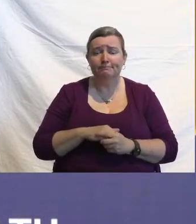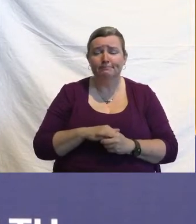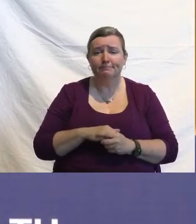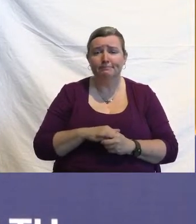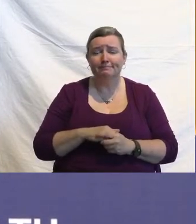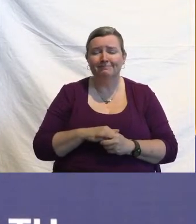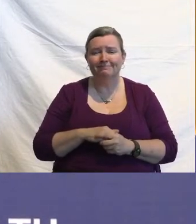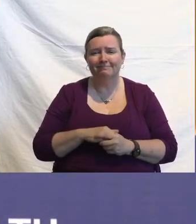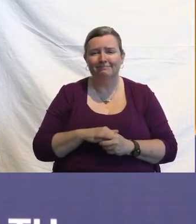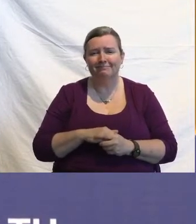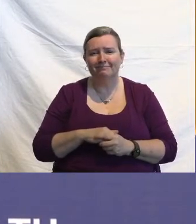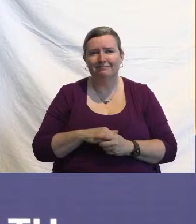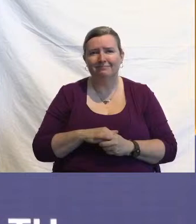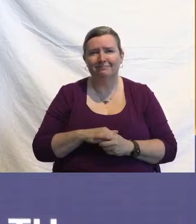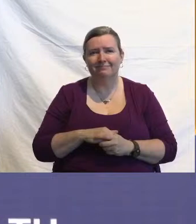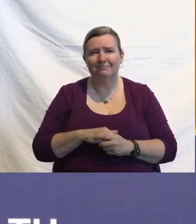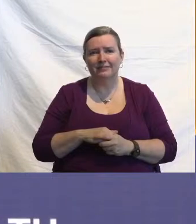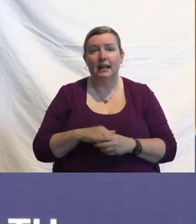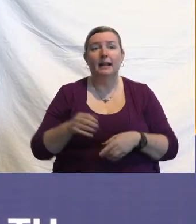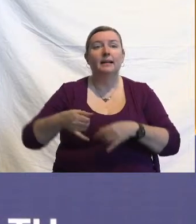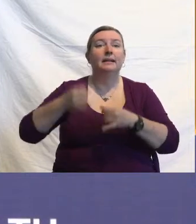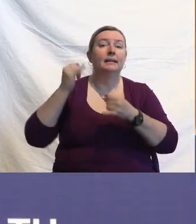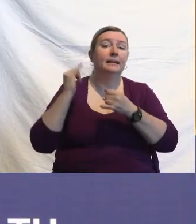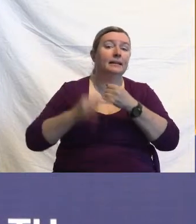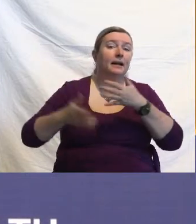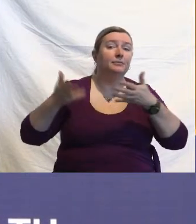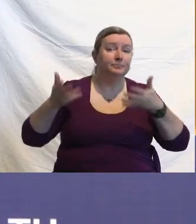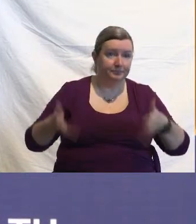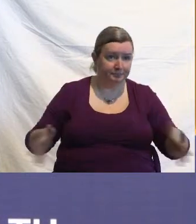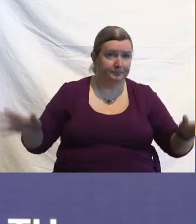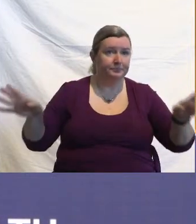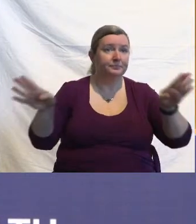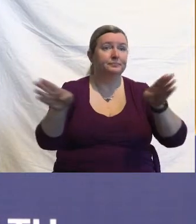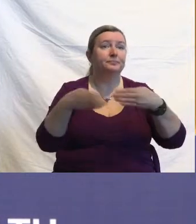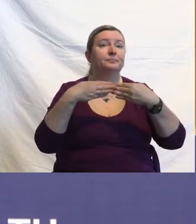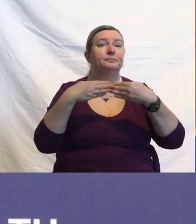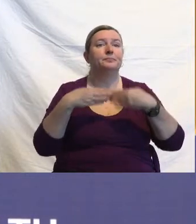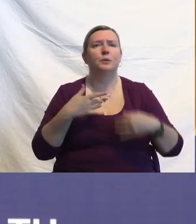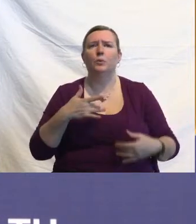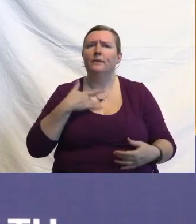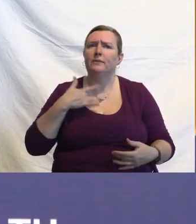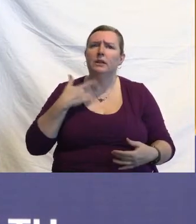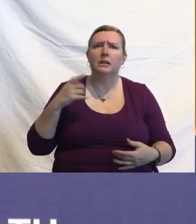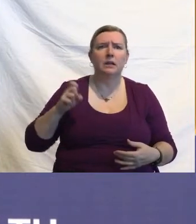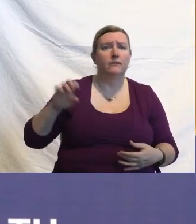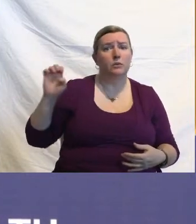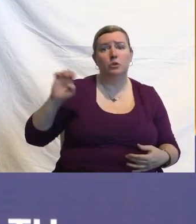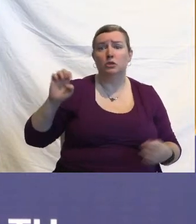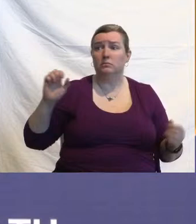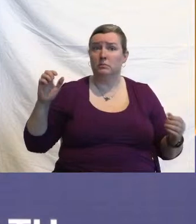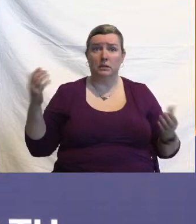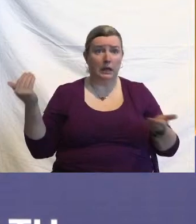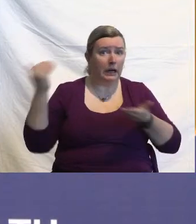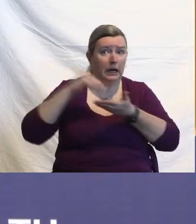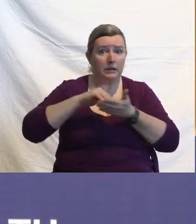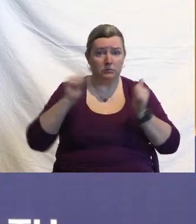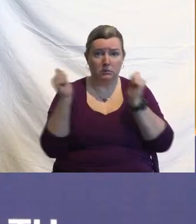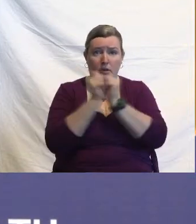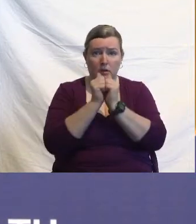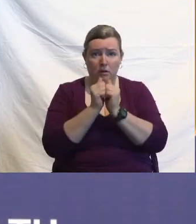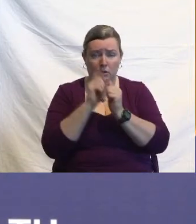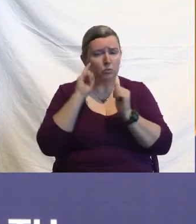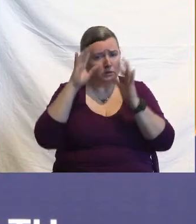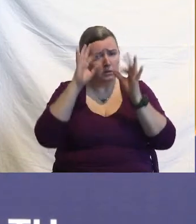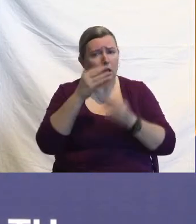to it. And lastly, if we think we need to be together again in person, that's a decision that we'll make.